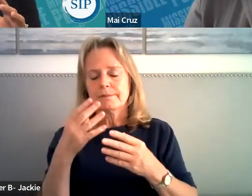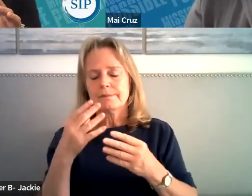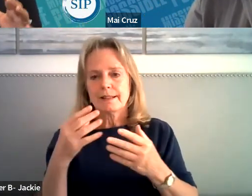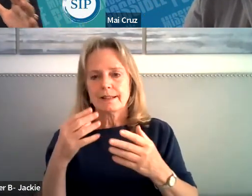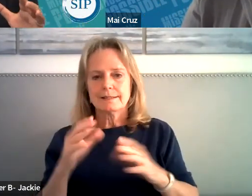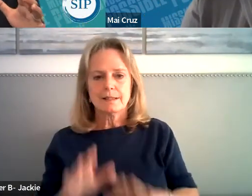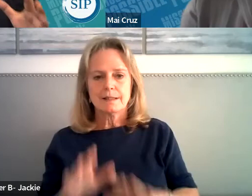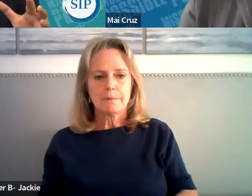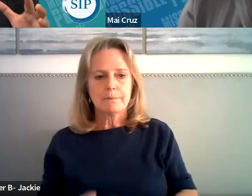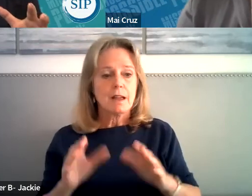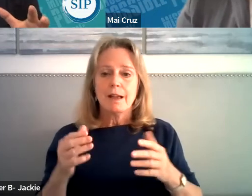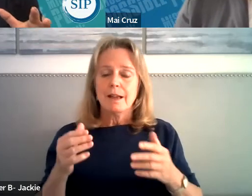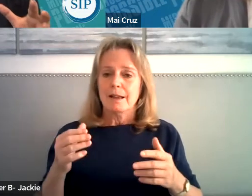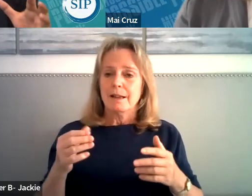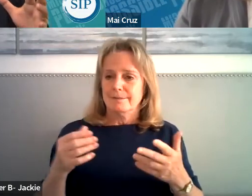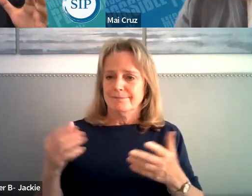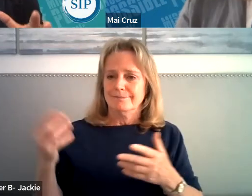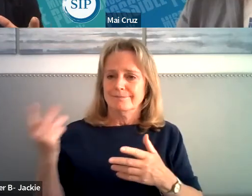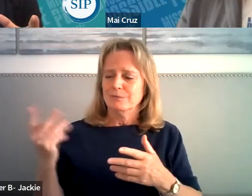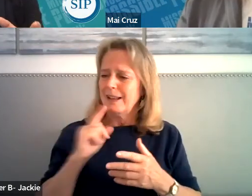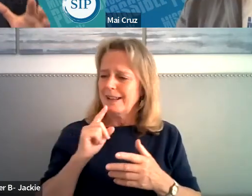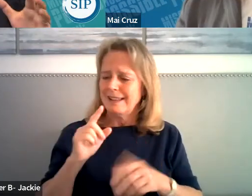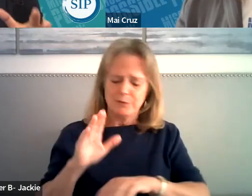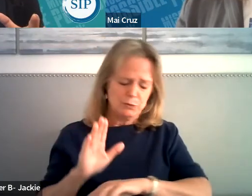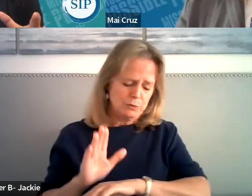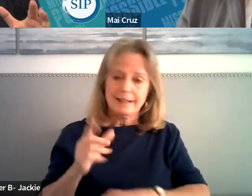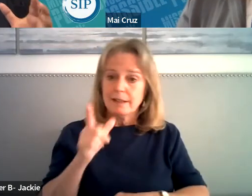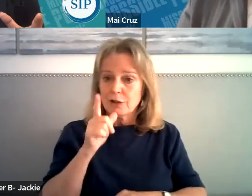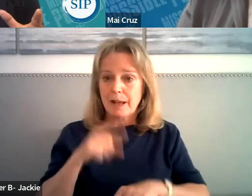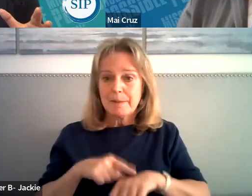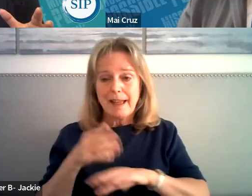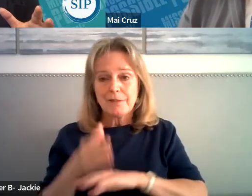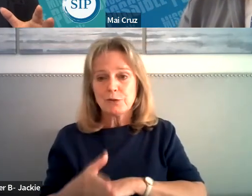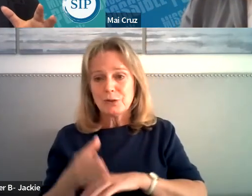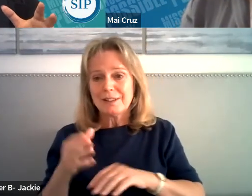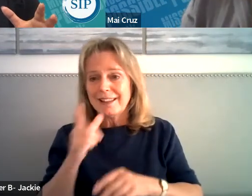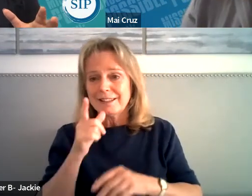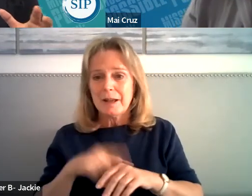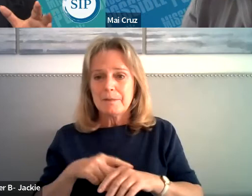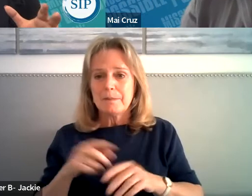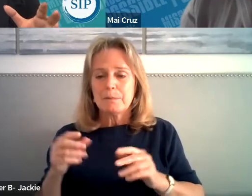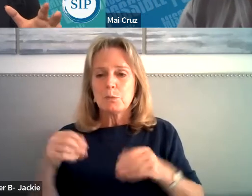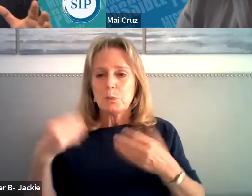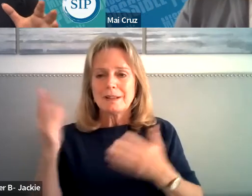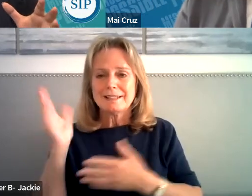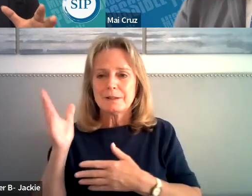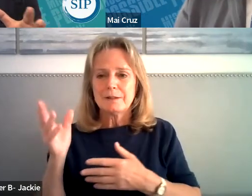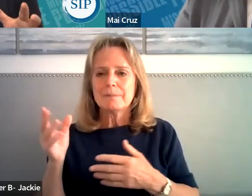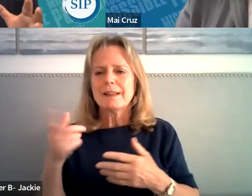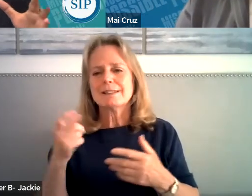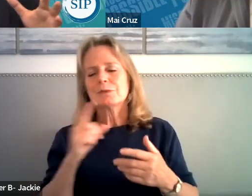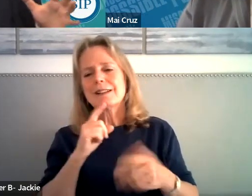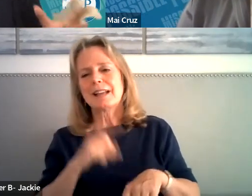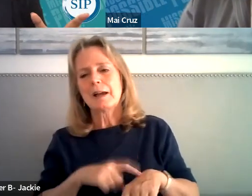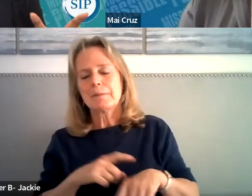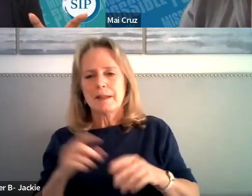is, Mai and I really dreaded this during lunchtime or after lunchtime presentation, because this is time